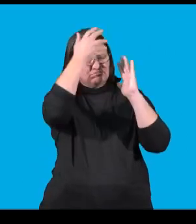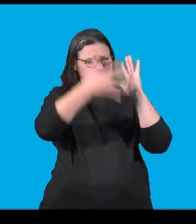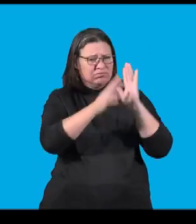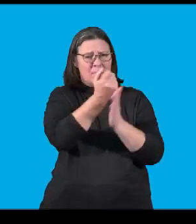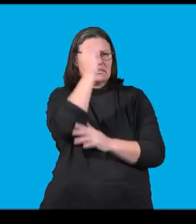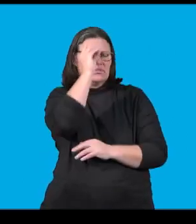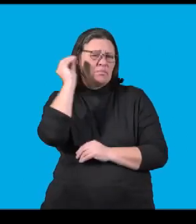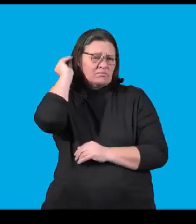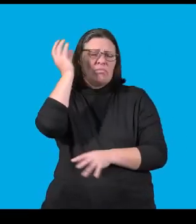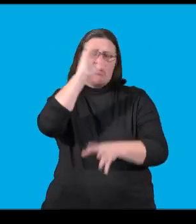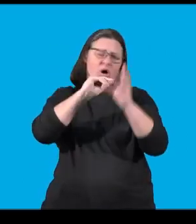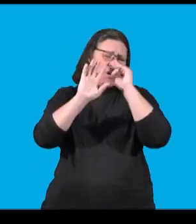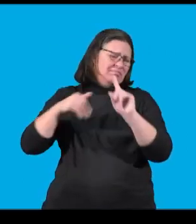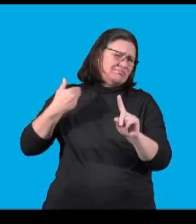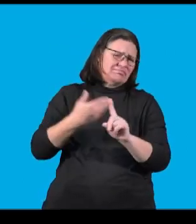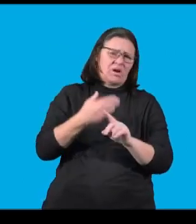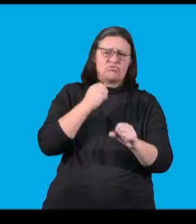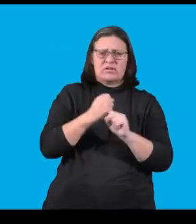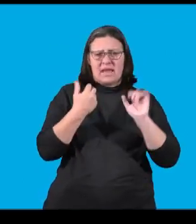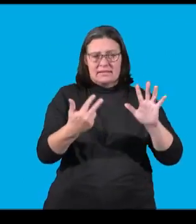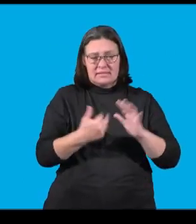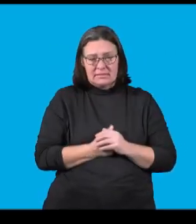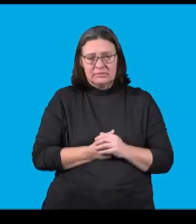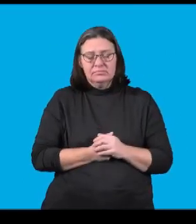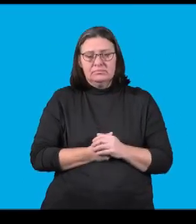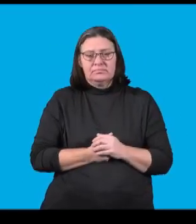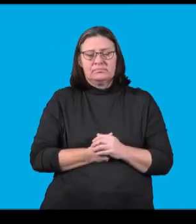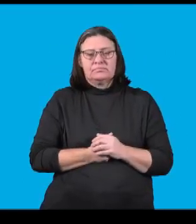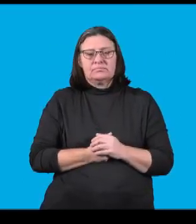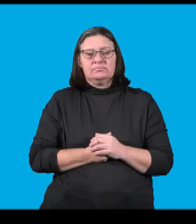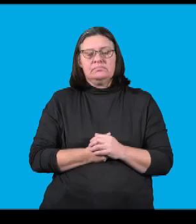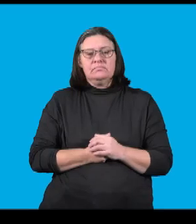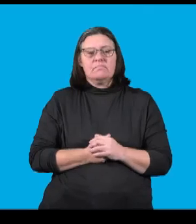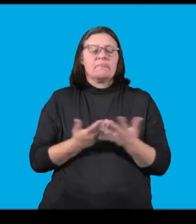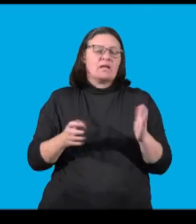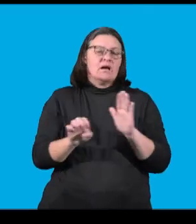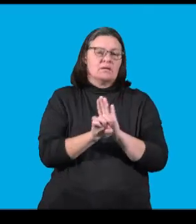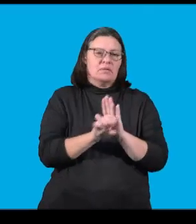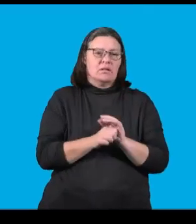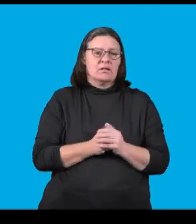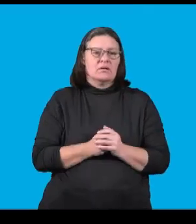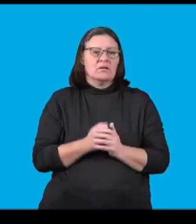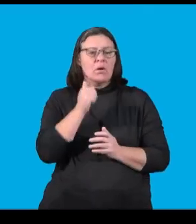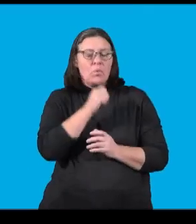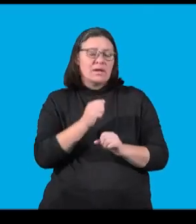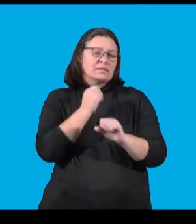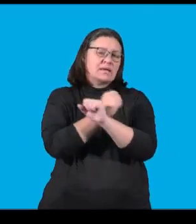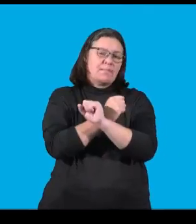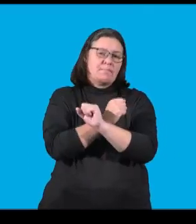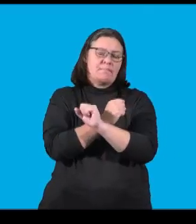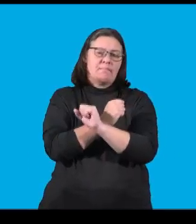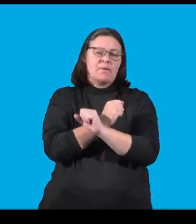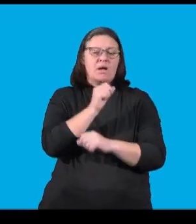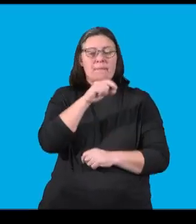exponent rules that you need to remember that you've been learning since grade 8, okay? Exponent rules, for example, when